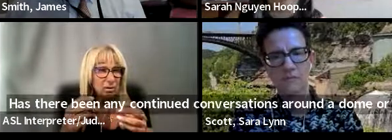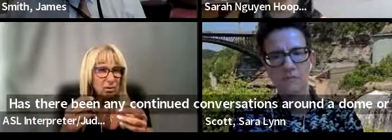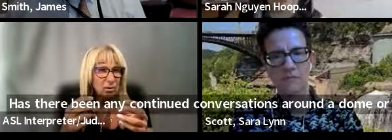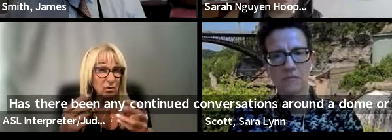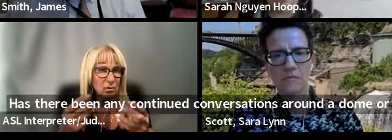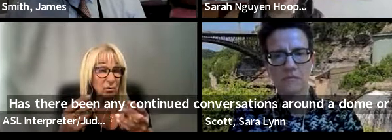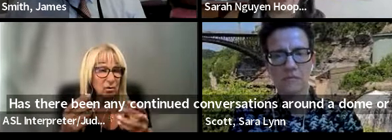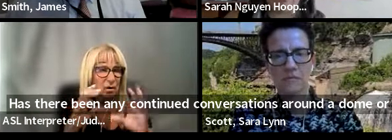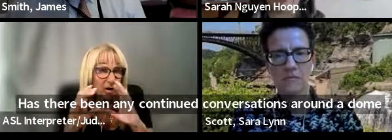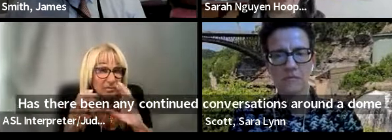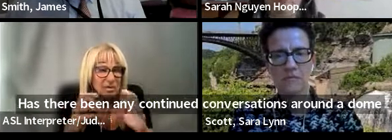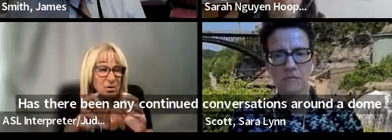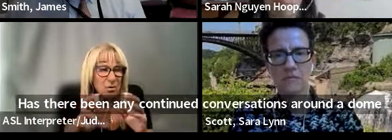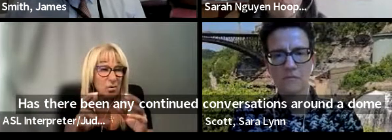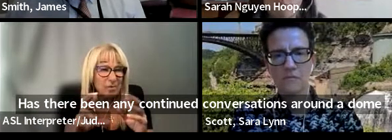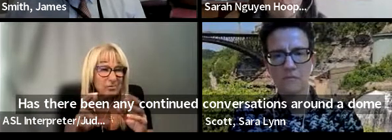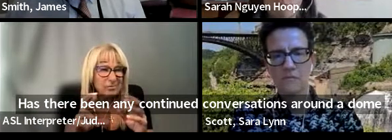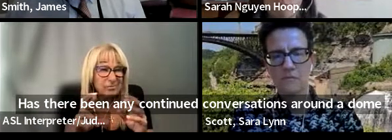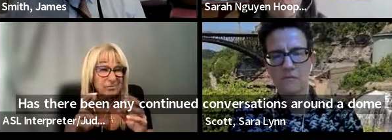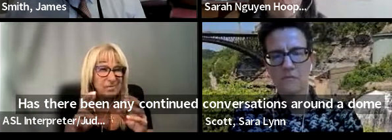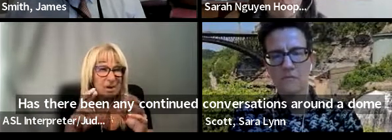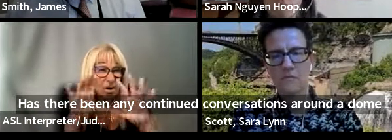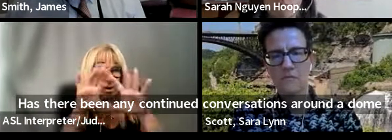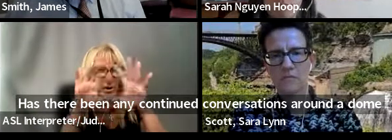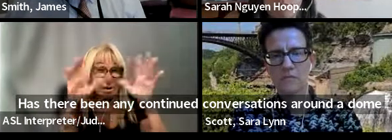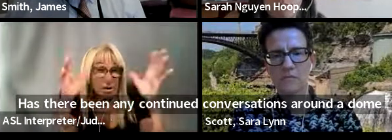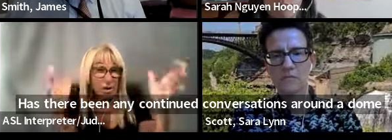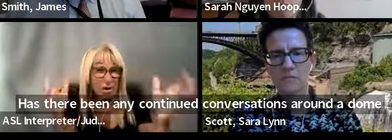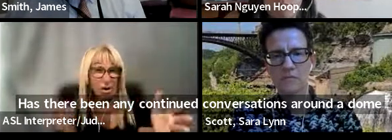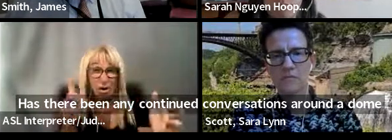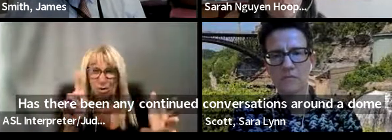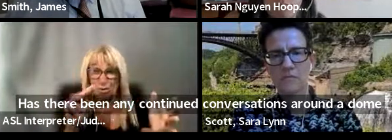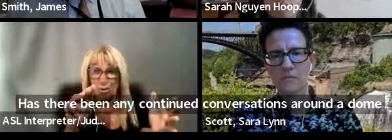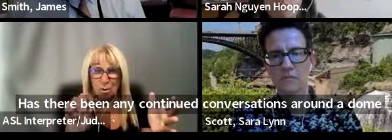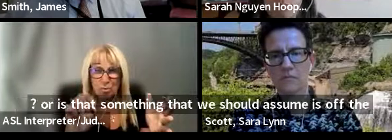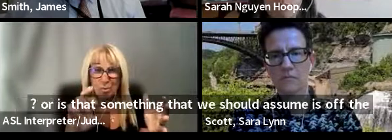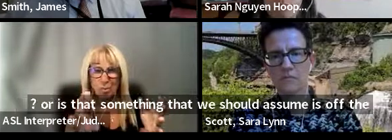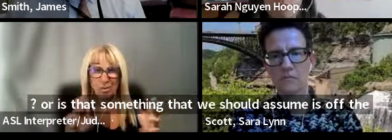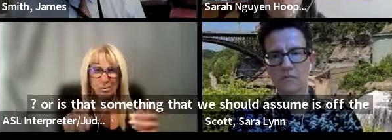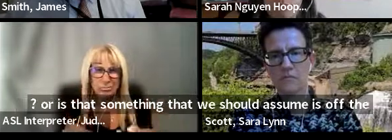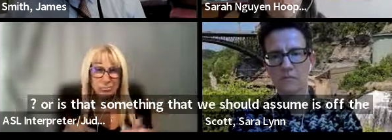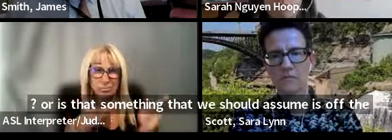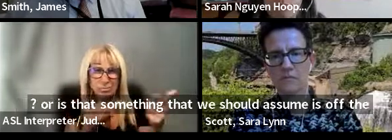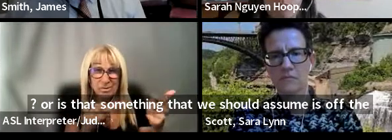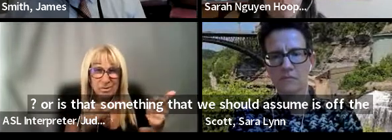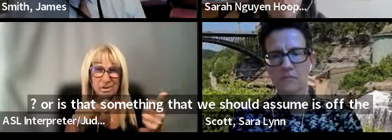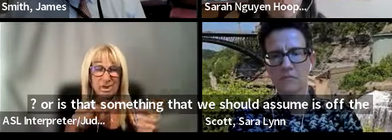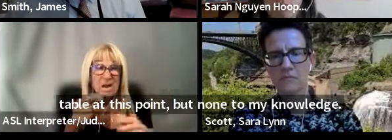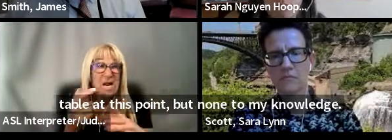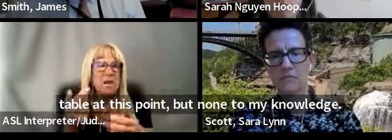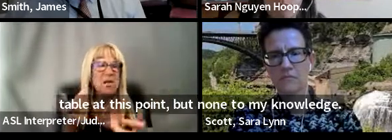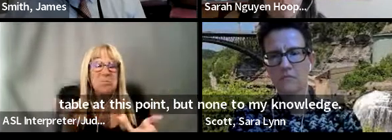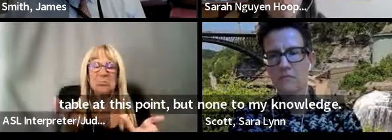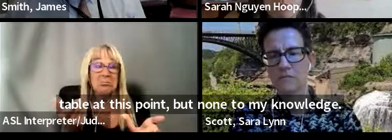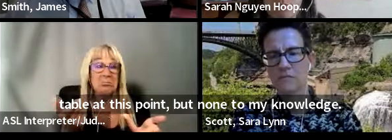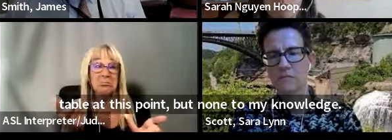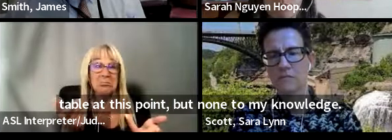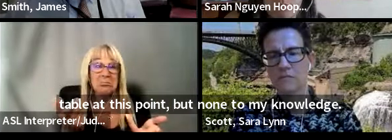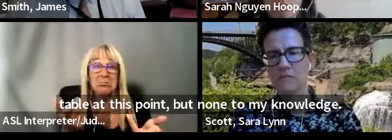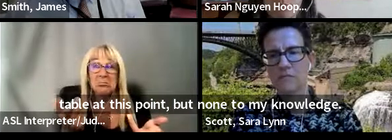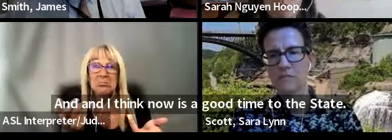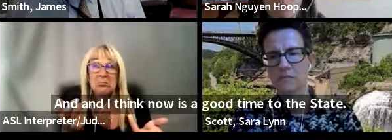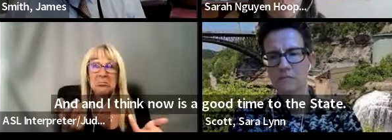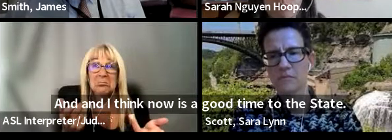the table at this point? there have been none to my knowledge, and I think now is a good time to